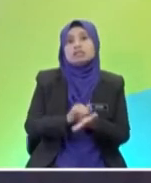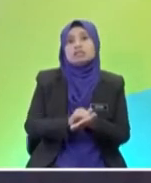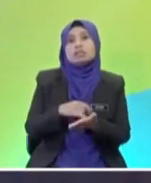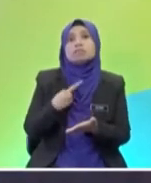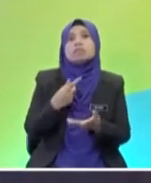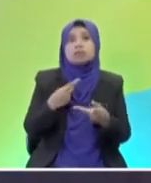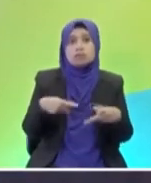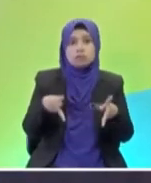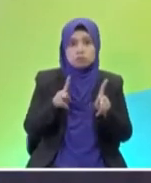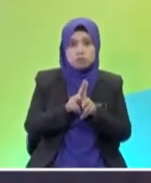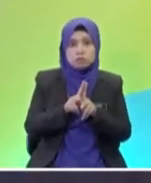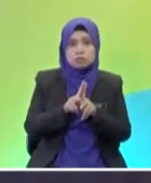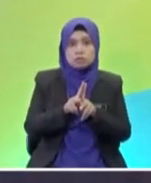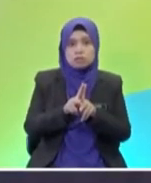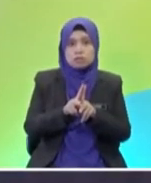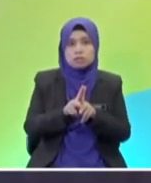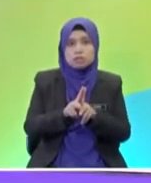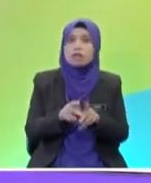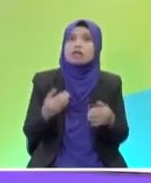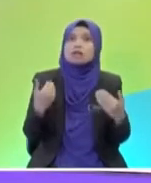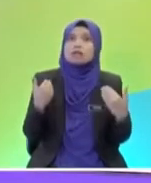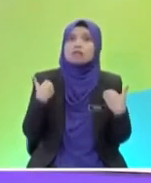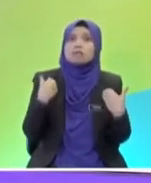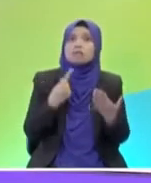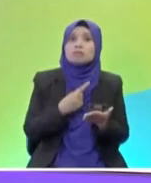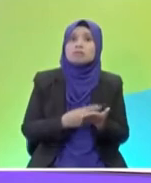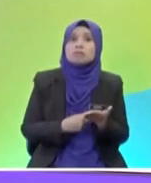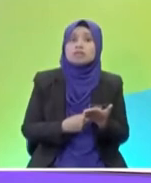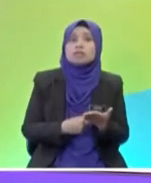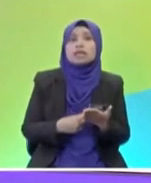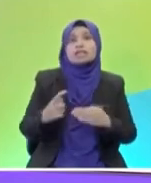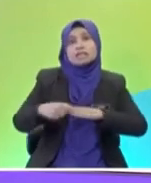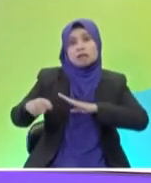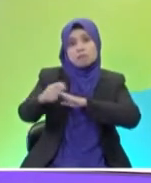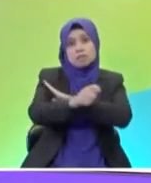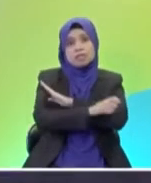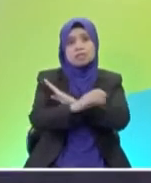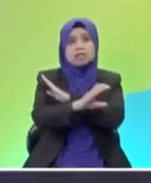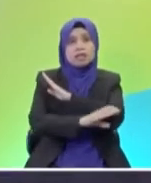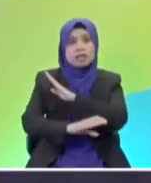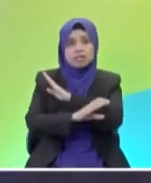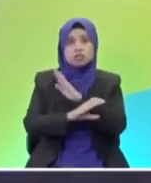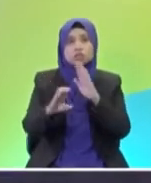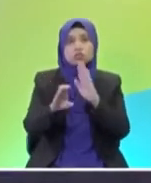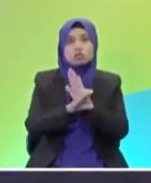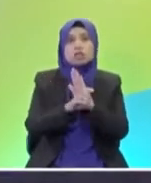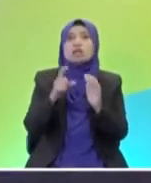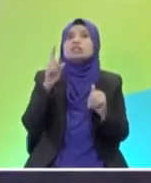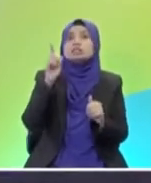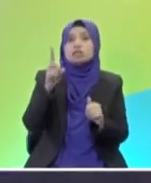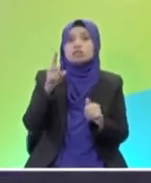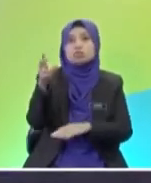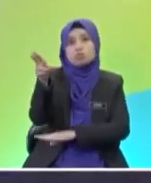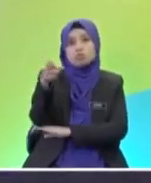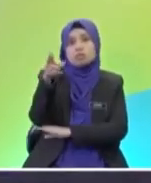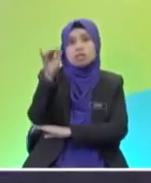reserve. Have you been to any forest reserve? Yes, I've been to Taman Negara. Exactly, very good. That's one of the forest reserve we have,